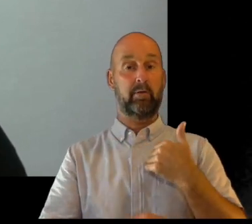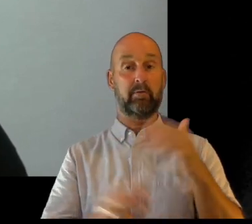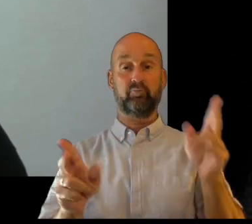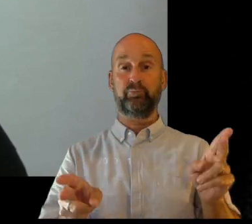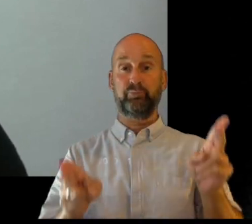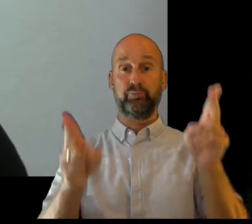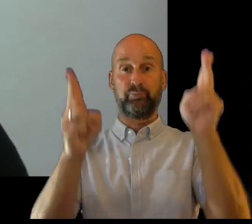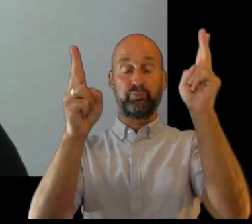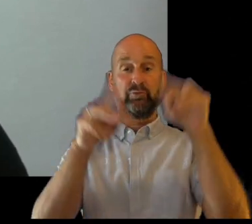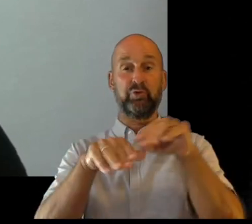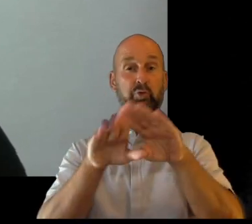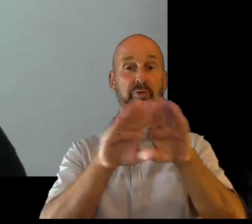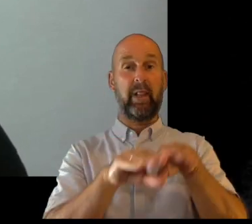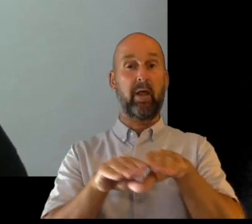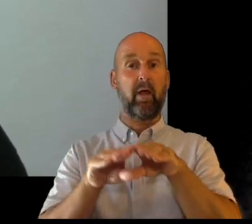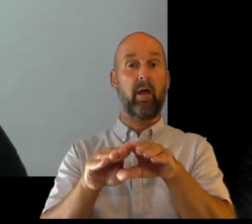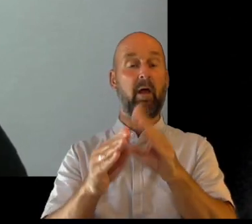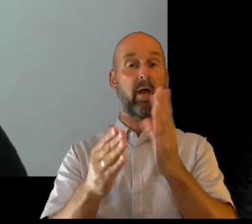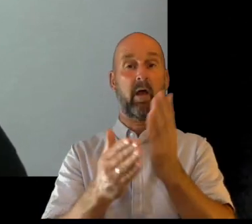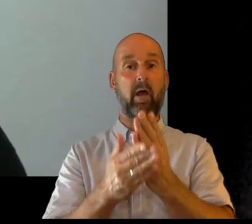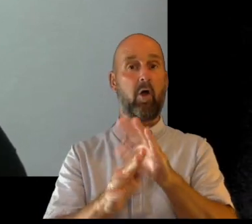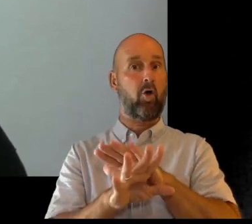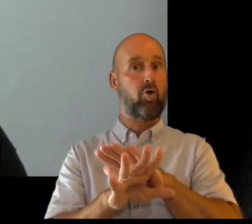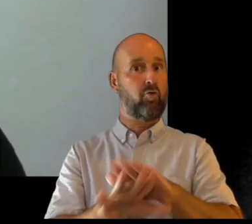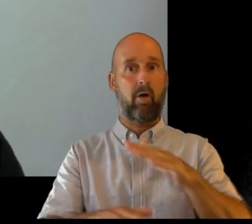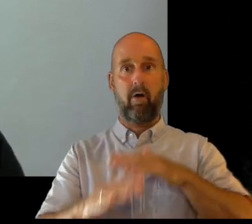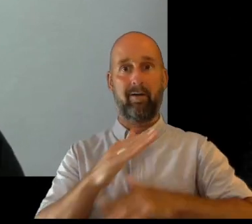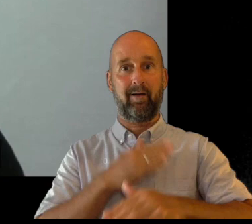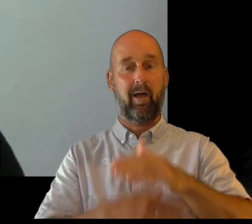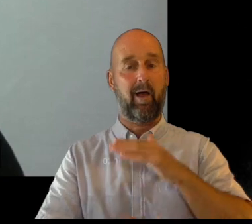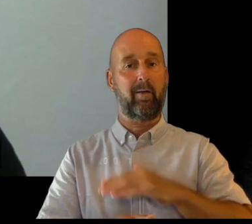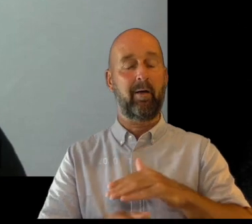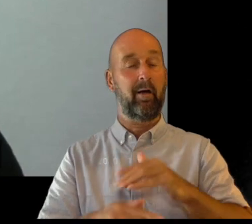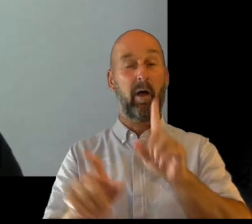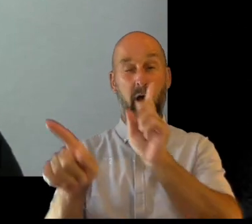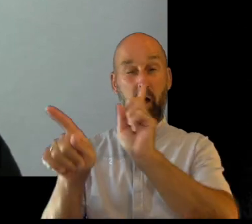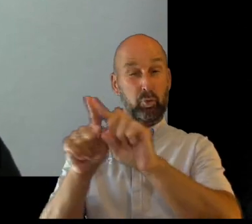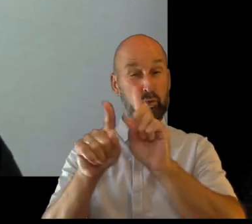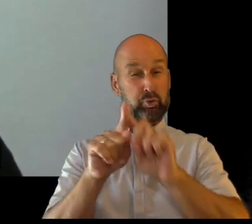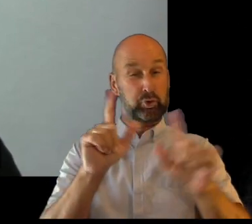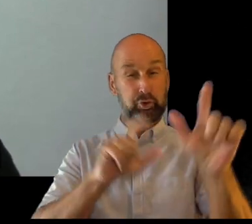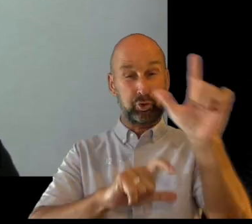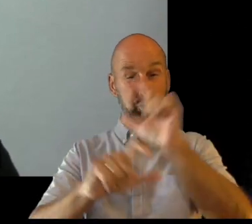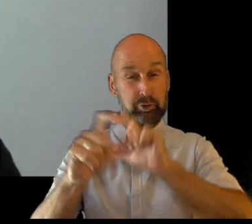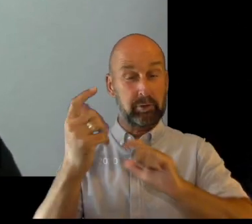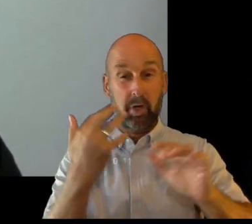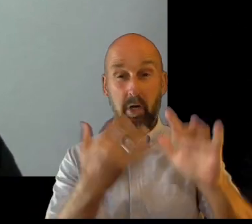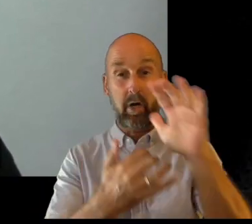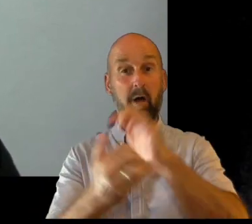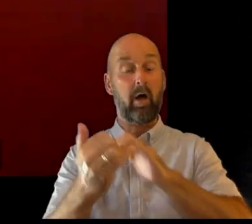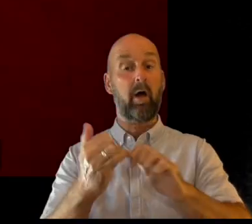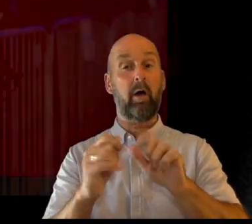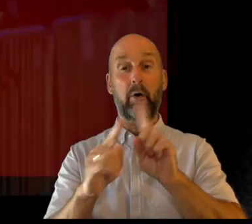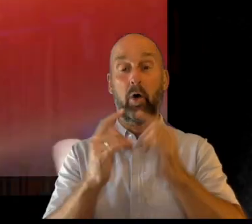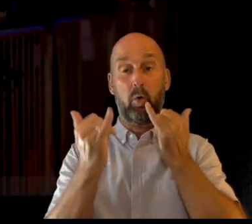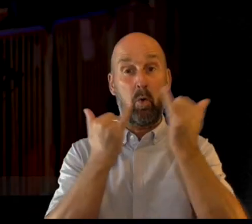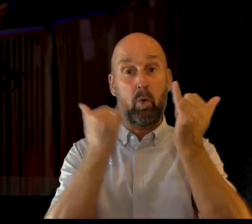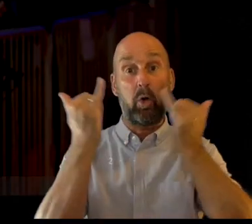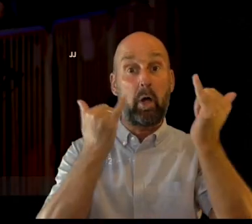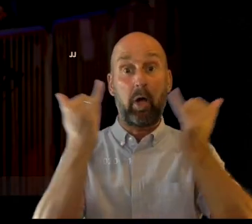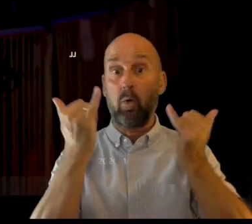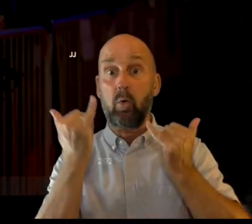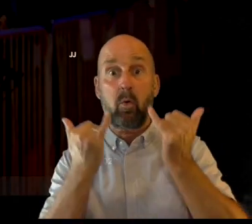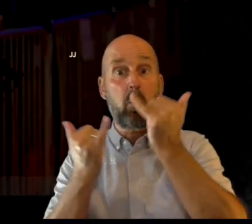building, very, very far from calm. A riot of colour, a cacophony of calls. Over